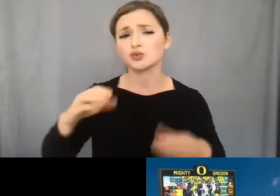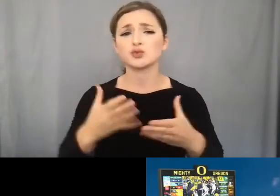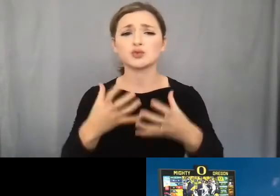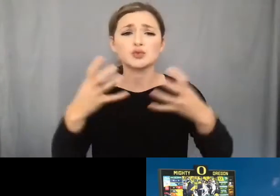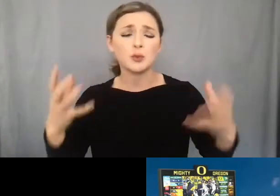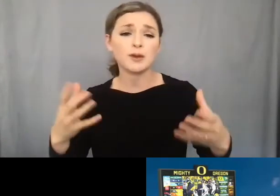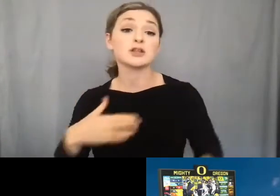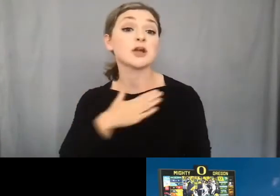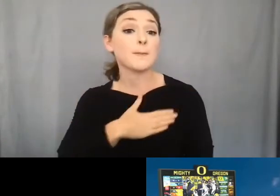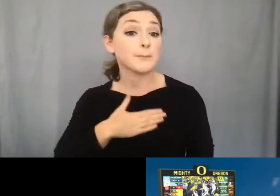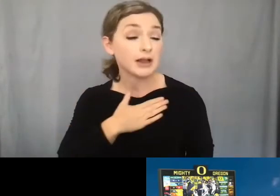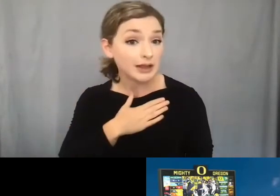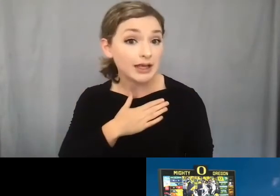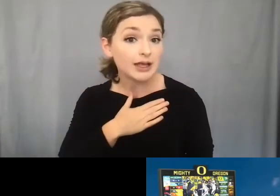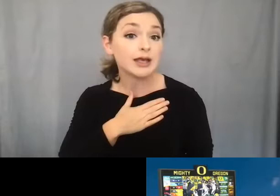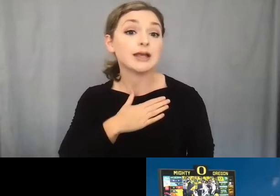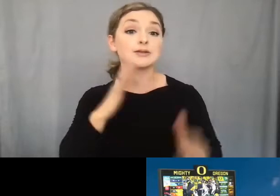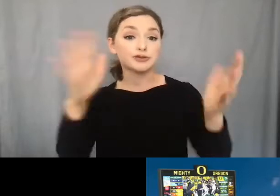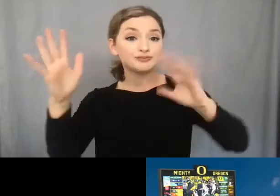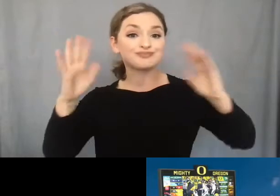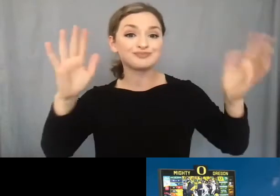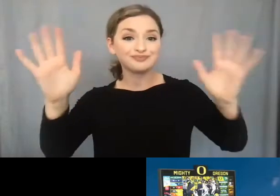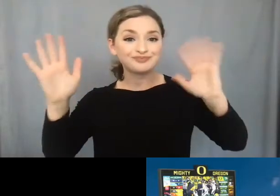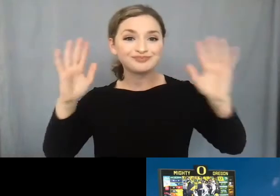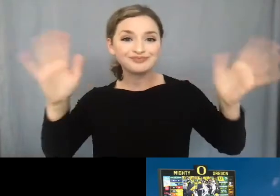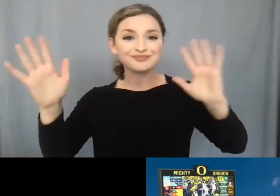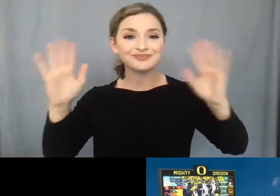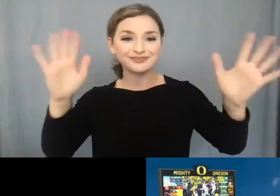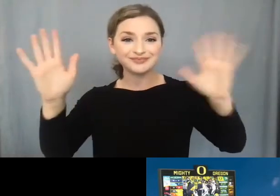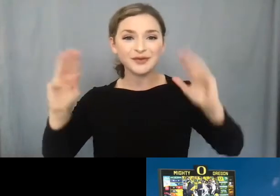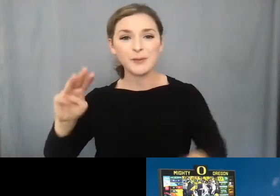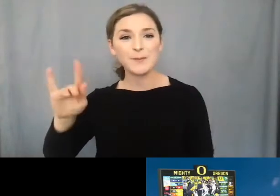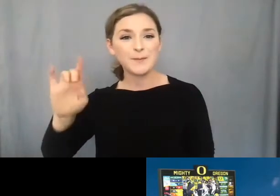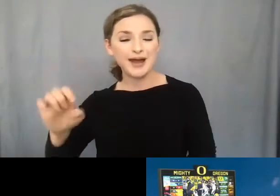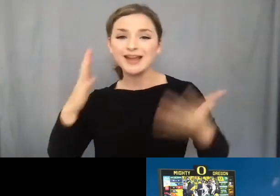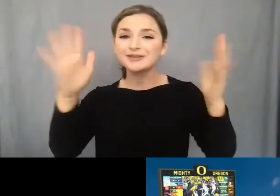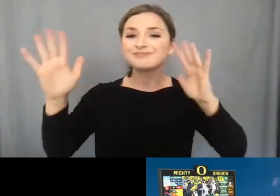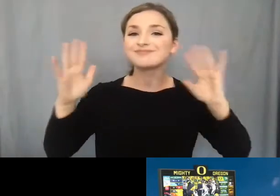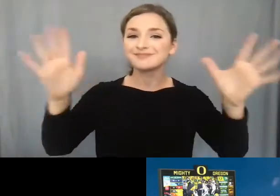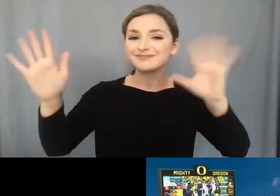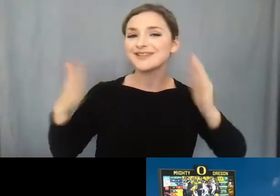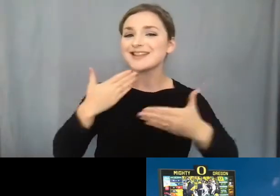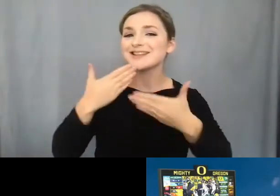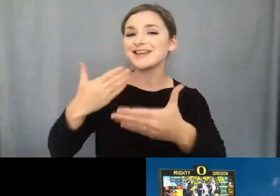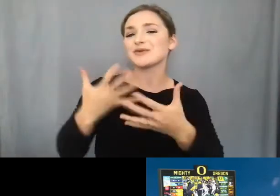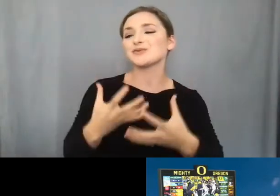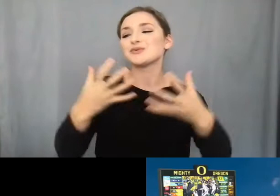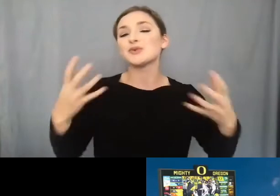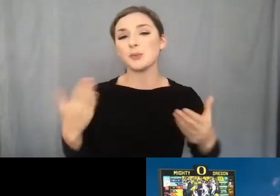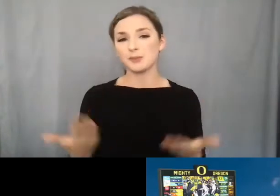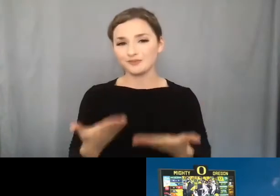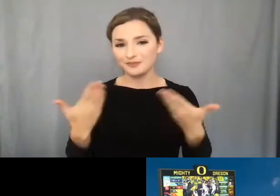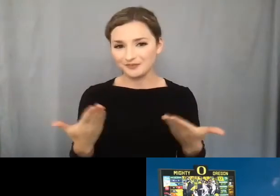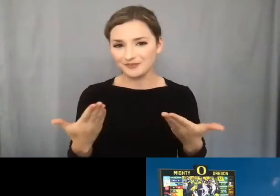give Mr. Mike a big wave of gratitude? Thank you so much for being here. It was